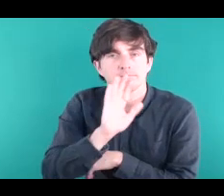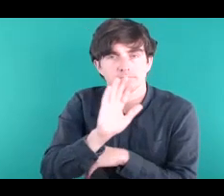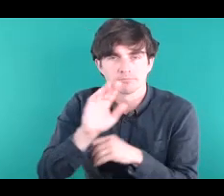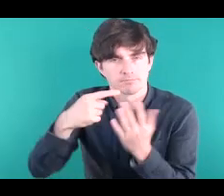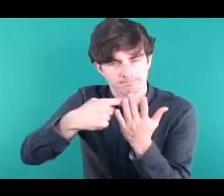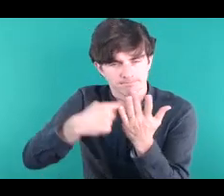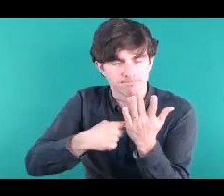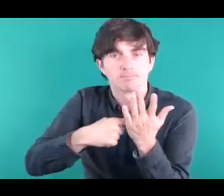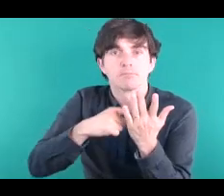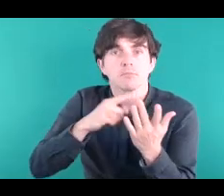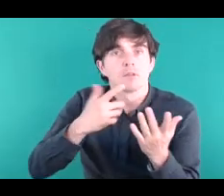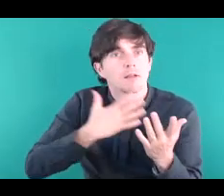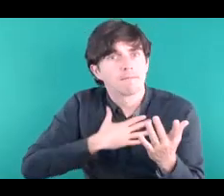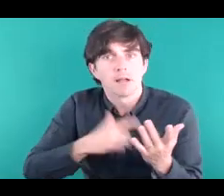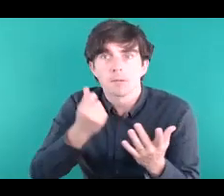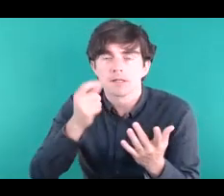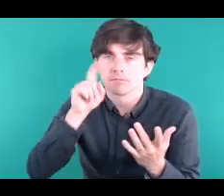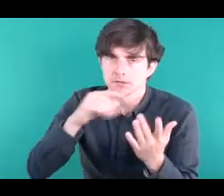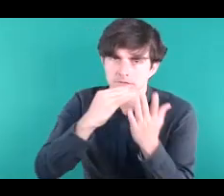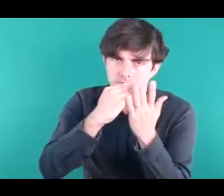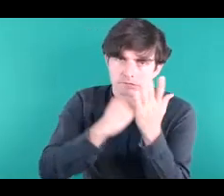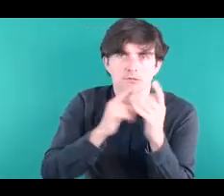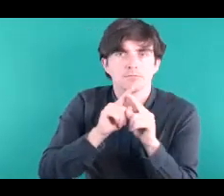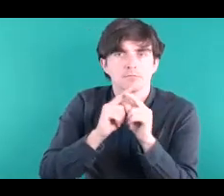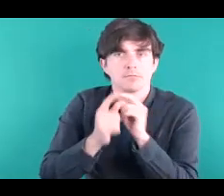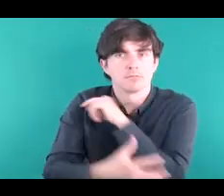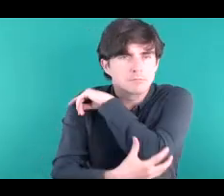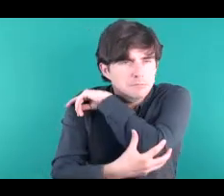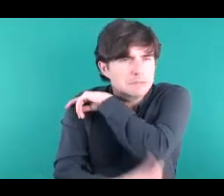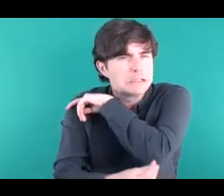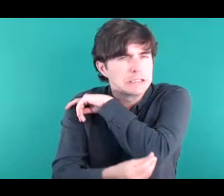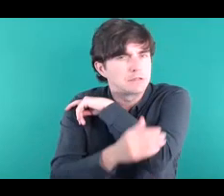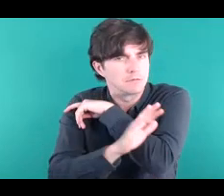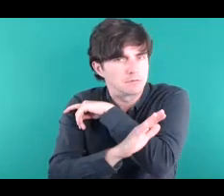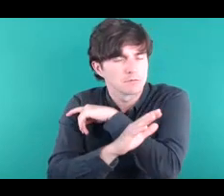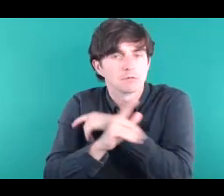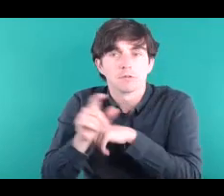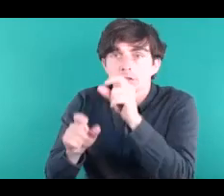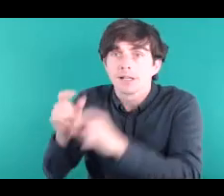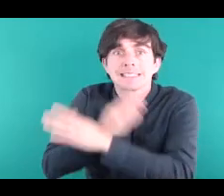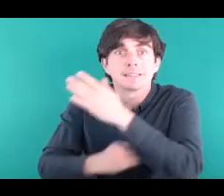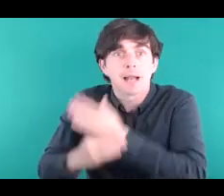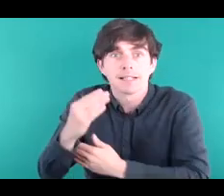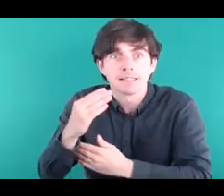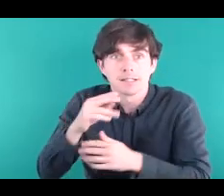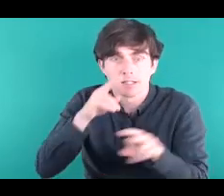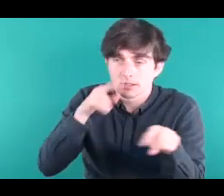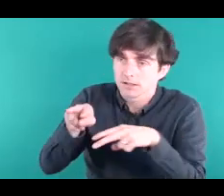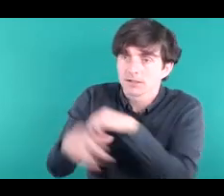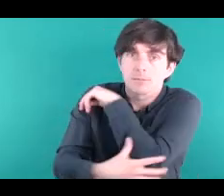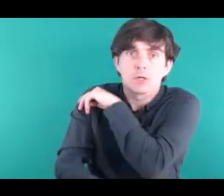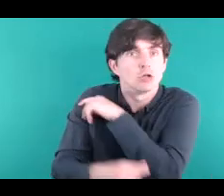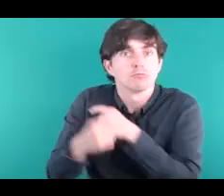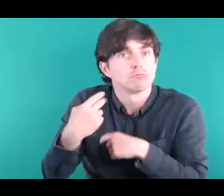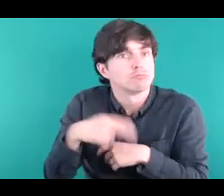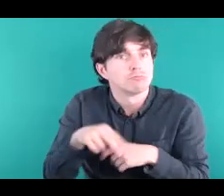And also additional information about this is that during the first month or